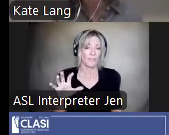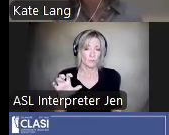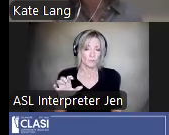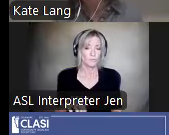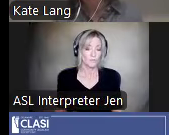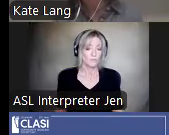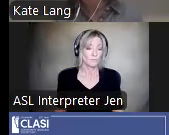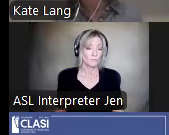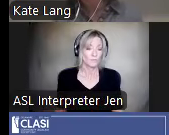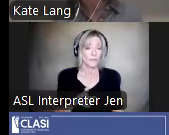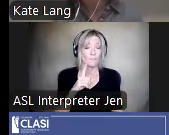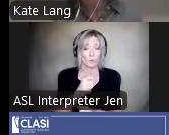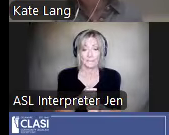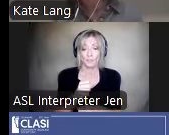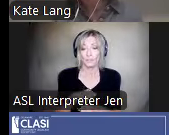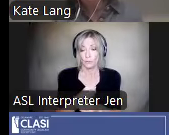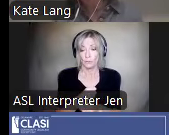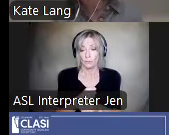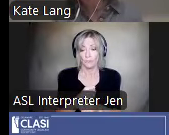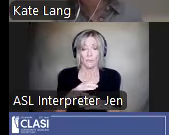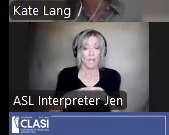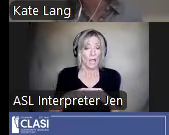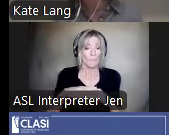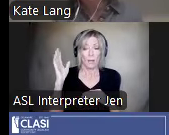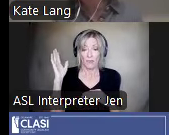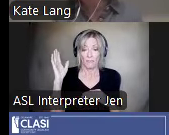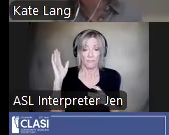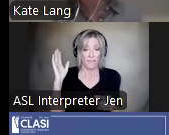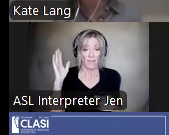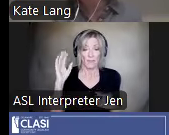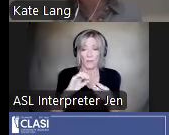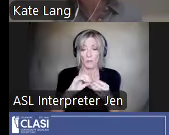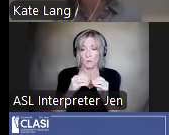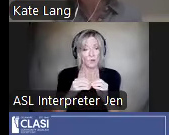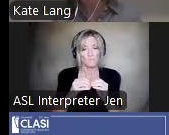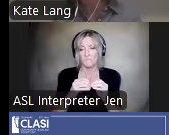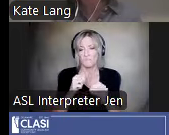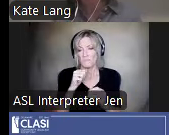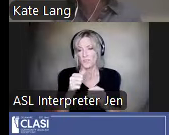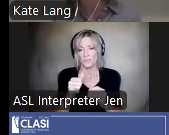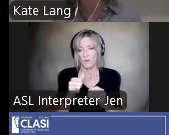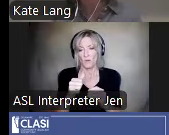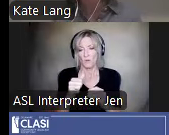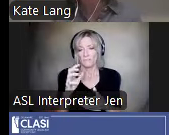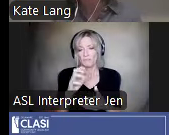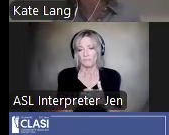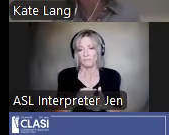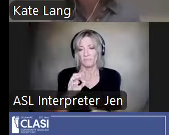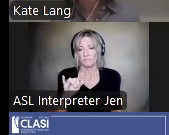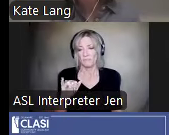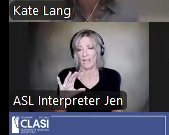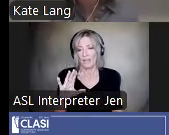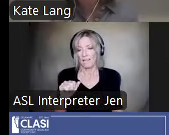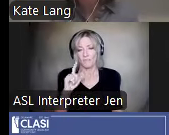$184,500 per year. Above that amount are not subject to FICA taxes for Social Security